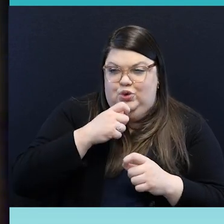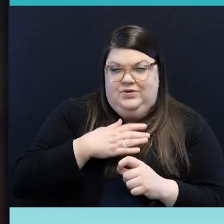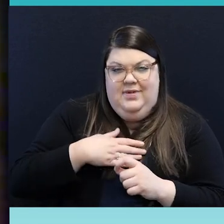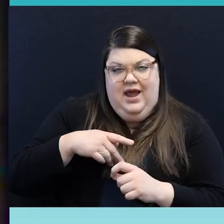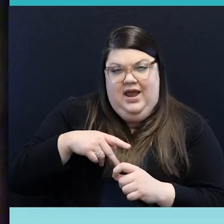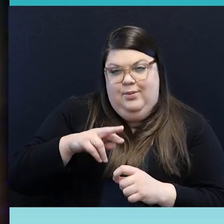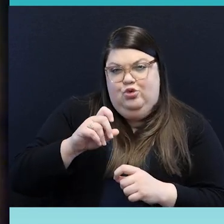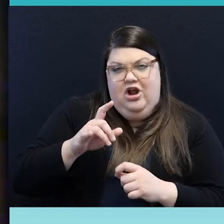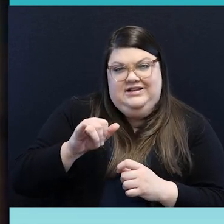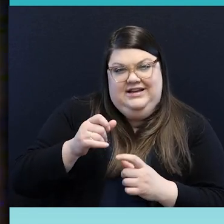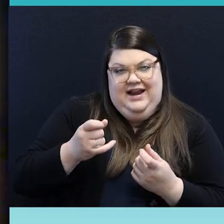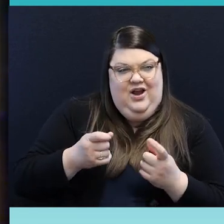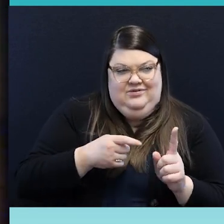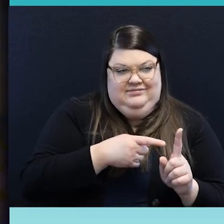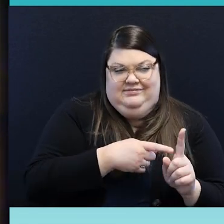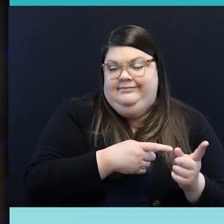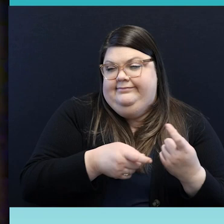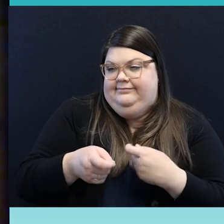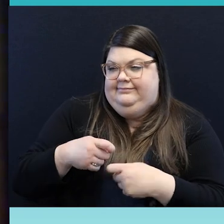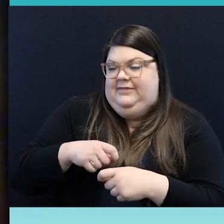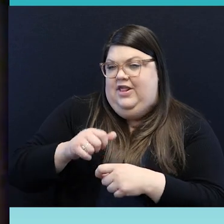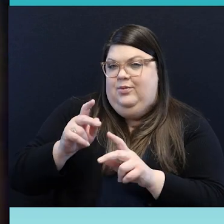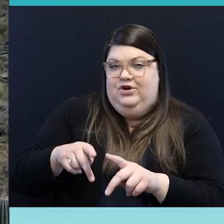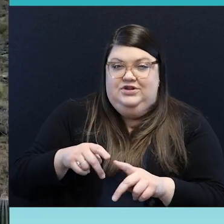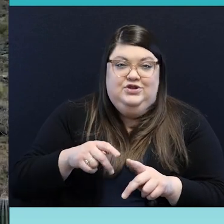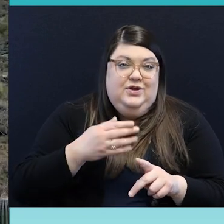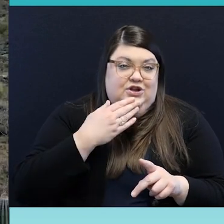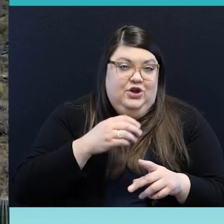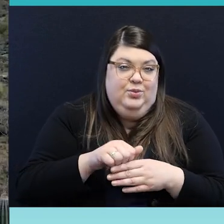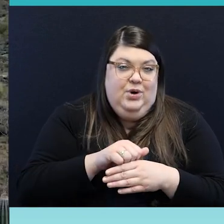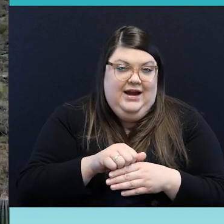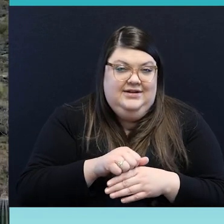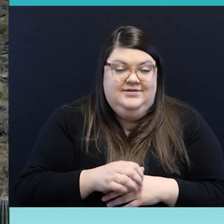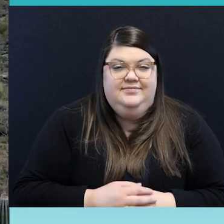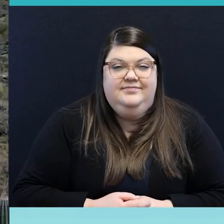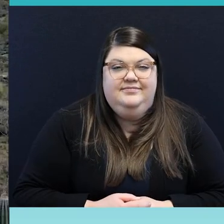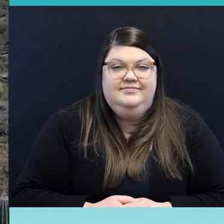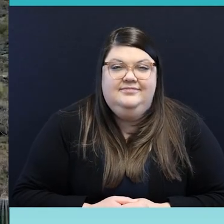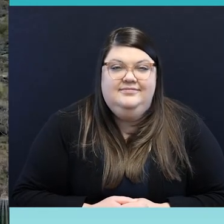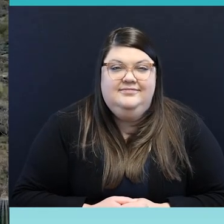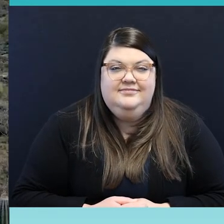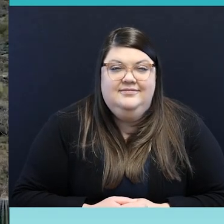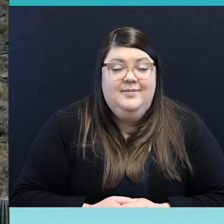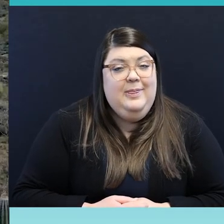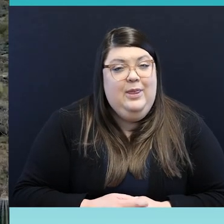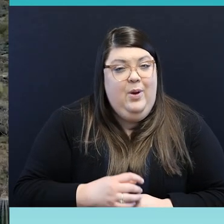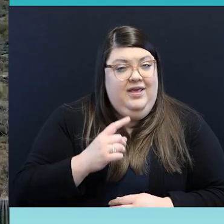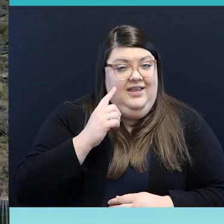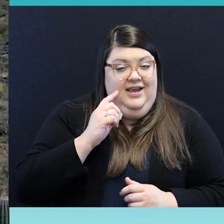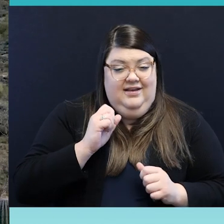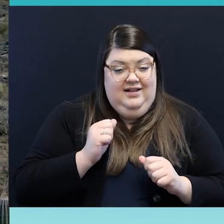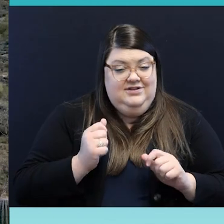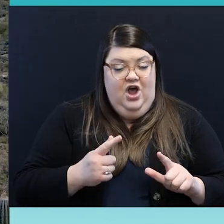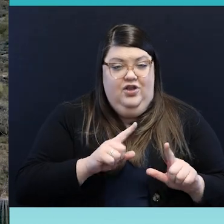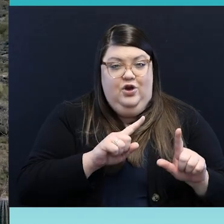this week, which is really good practice. So with that, I think we've gone through all our questions. And